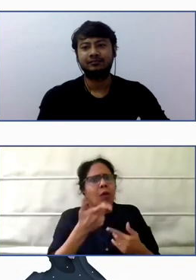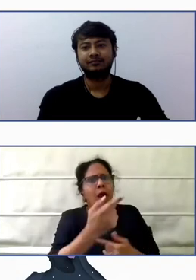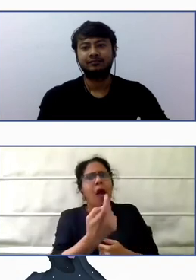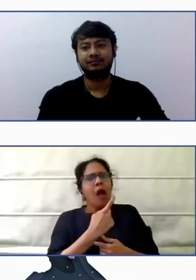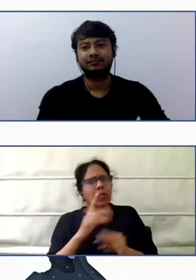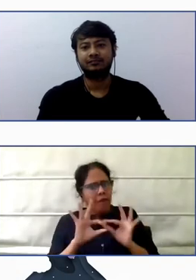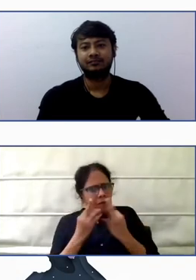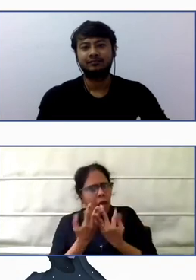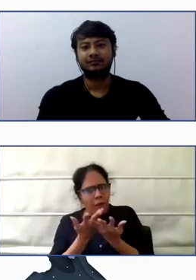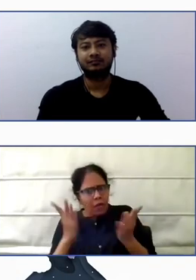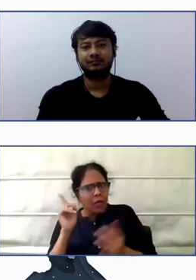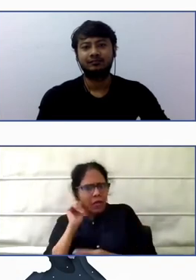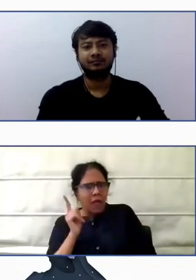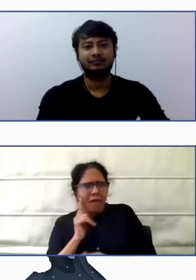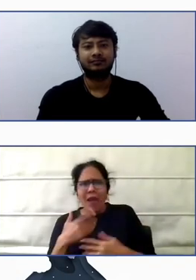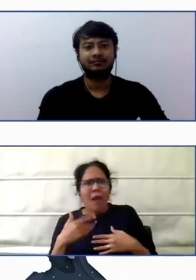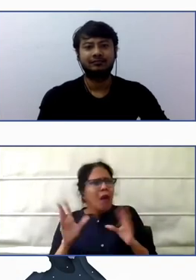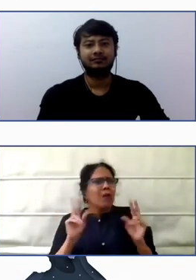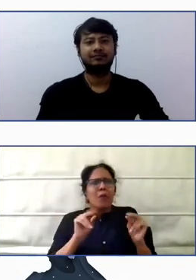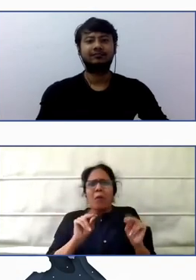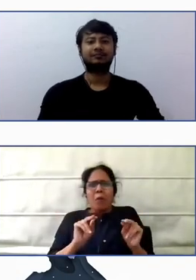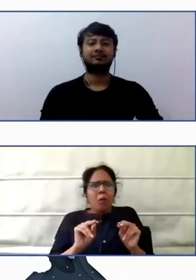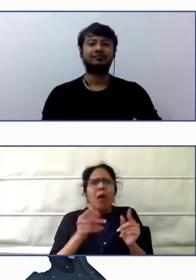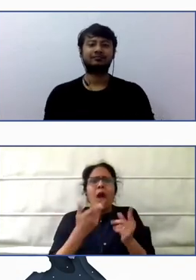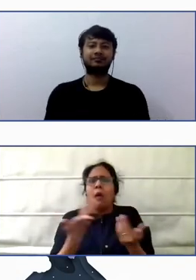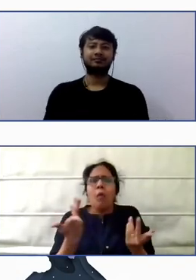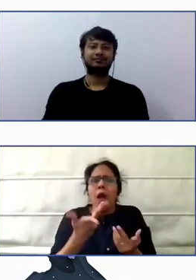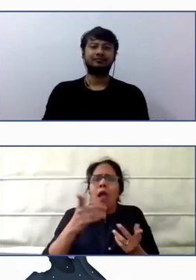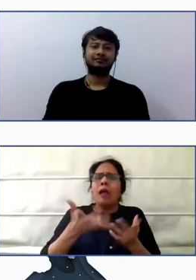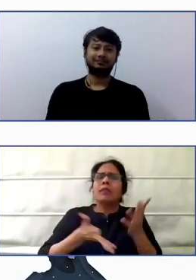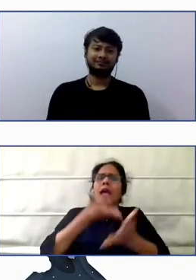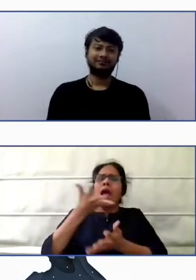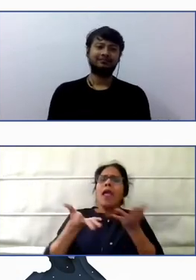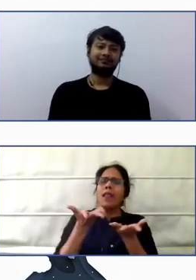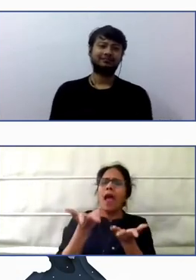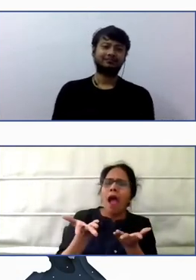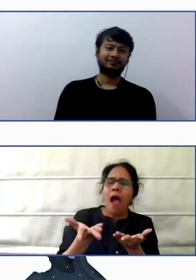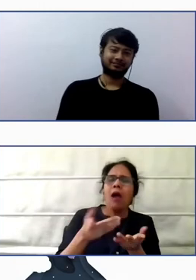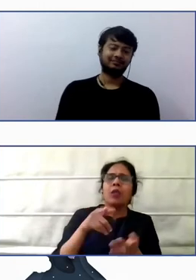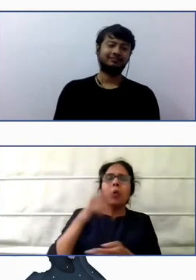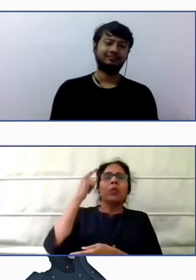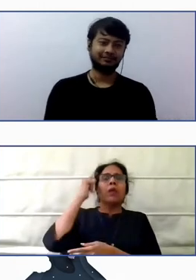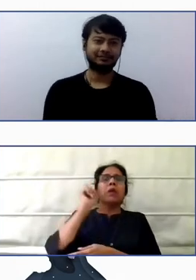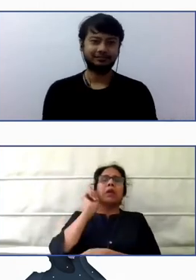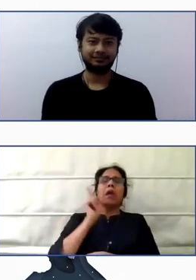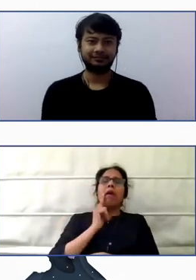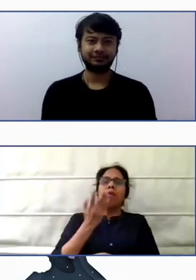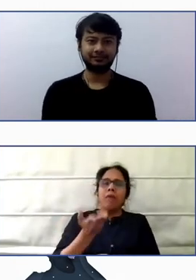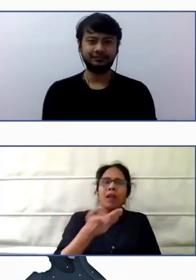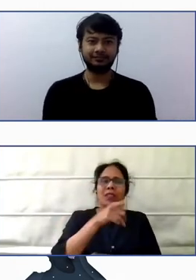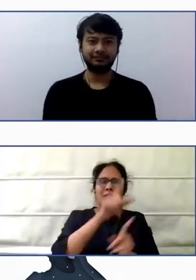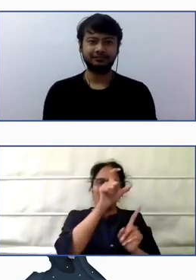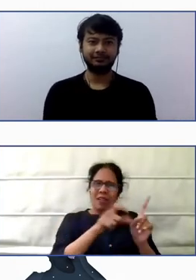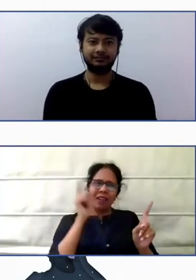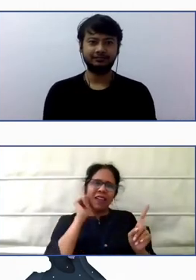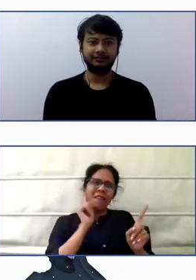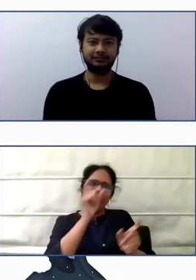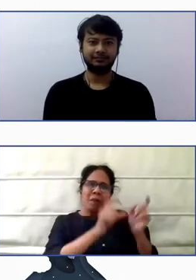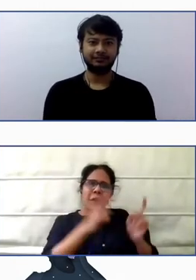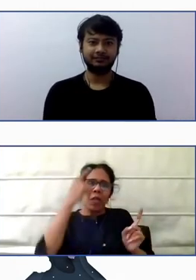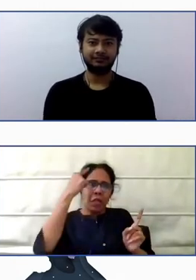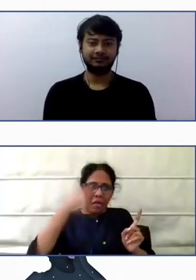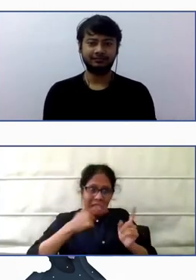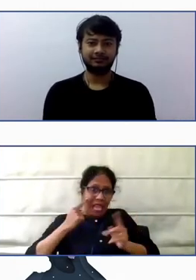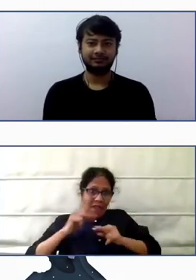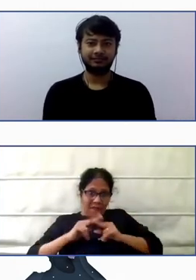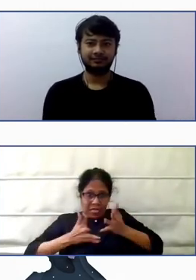deaf? And I was like, no, why? Because you're signing. So for them, it was like, if you're signing, you're not part